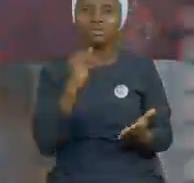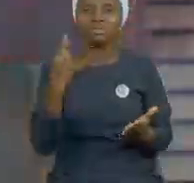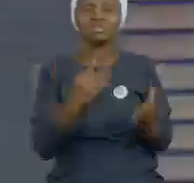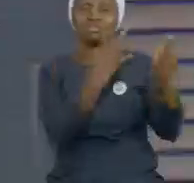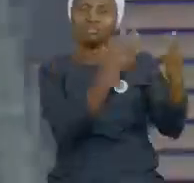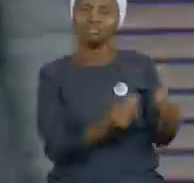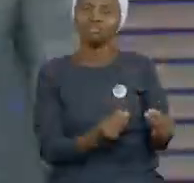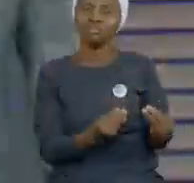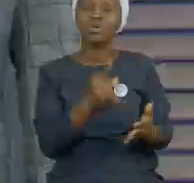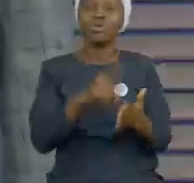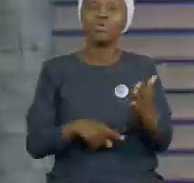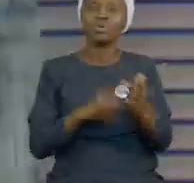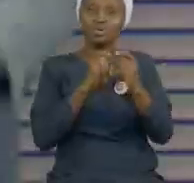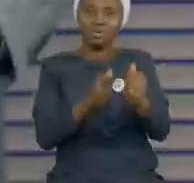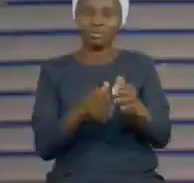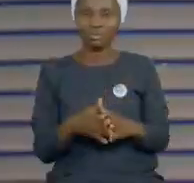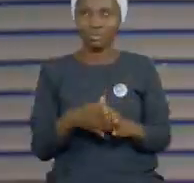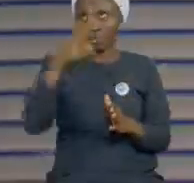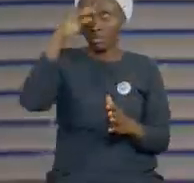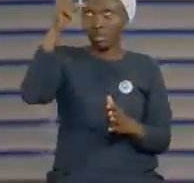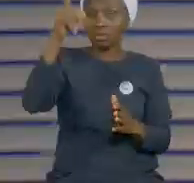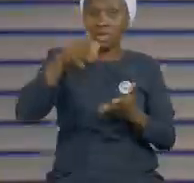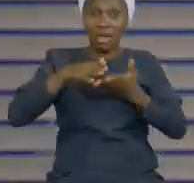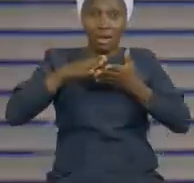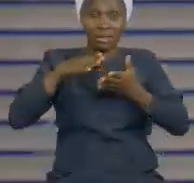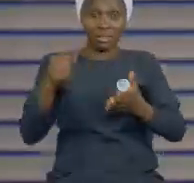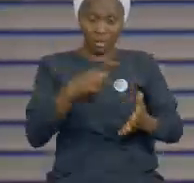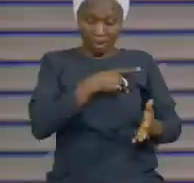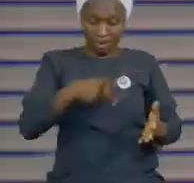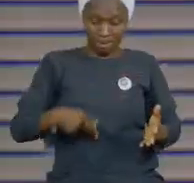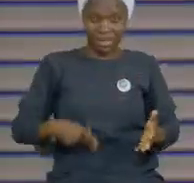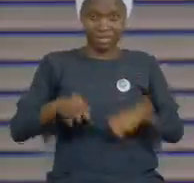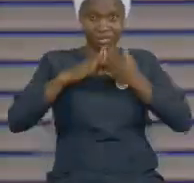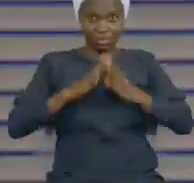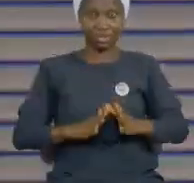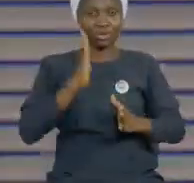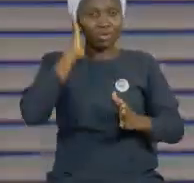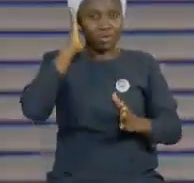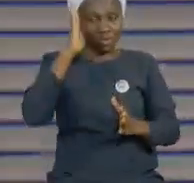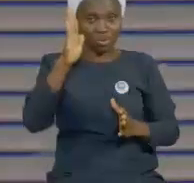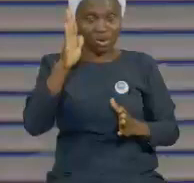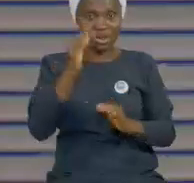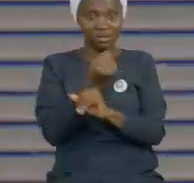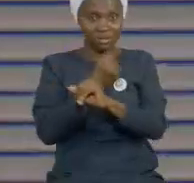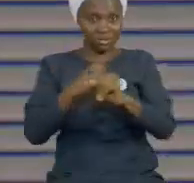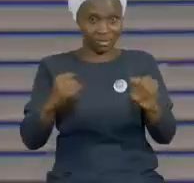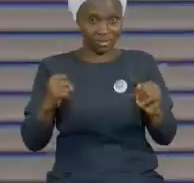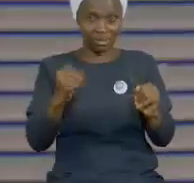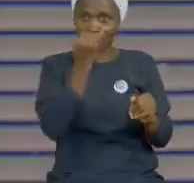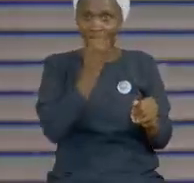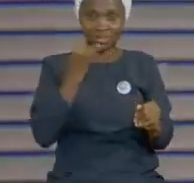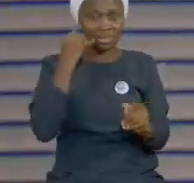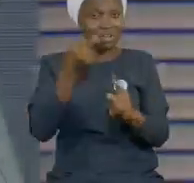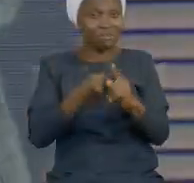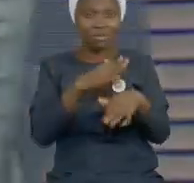He, the Prince of Peace, shall redeem Israel from all its iniquities.